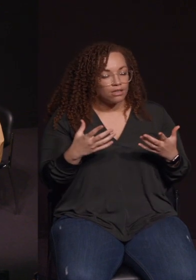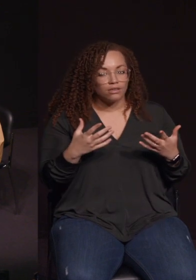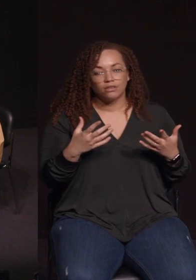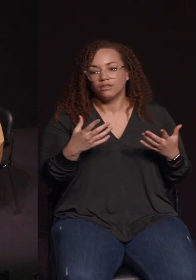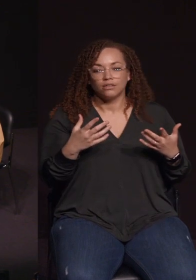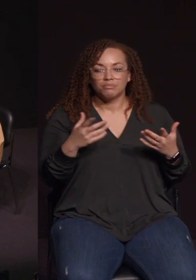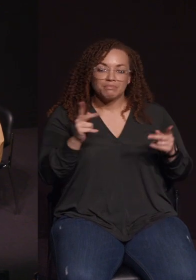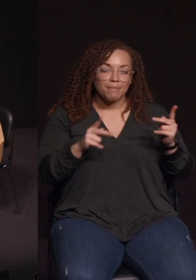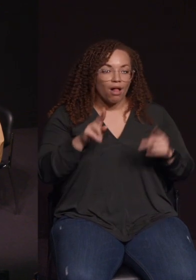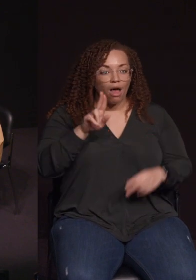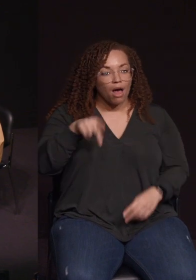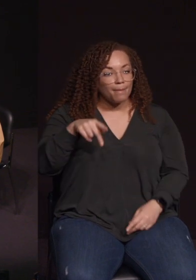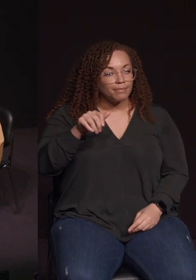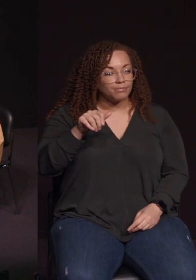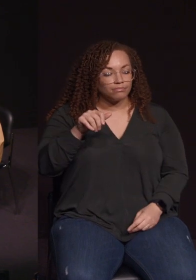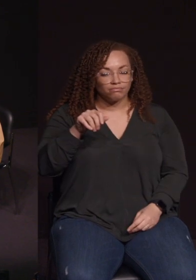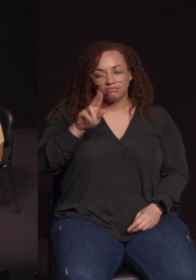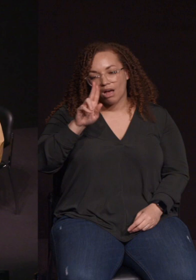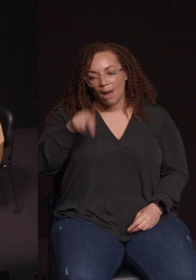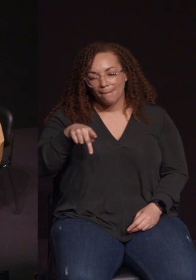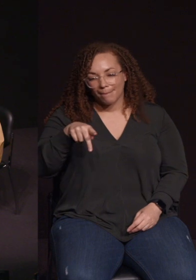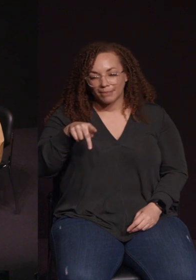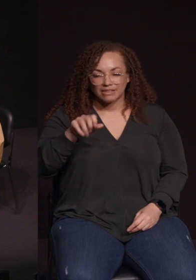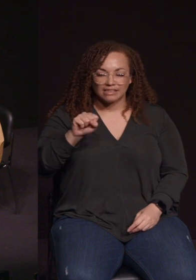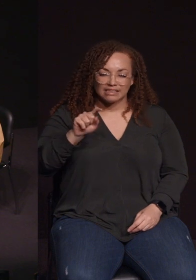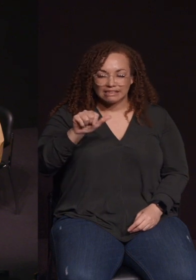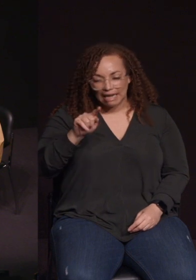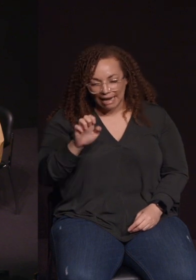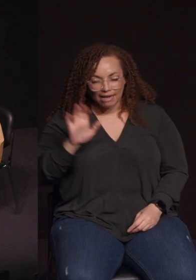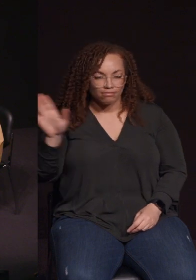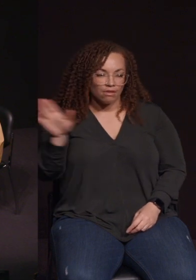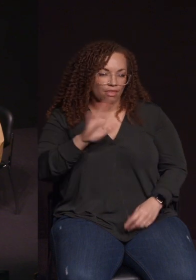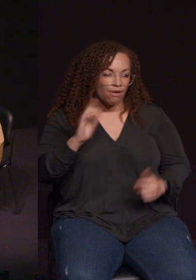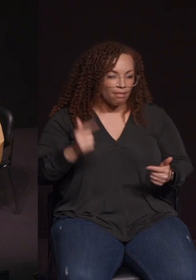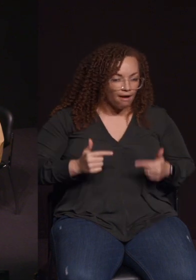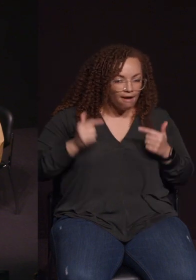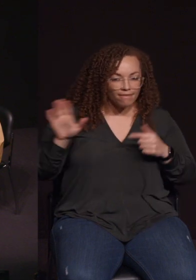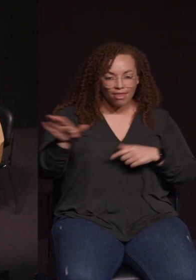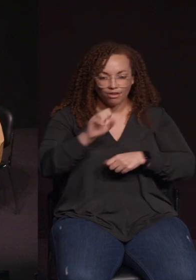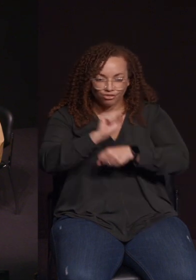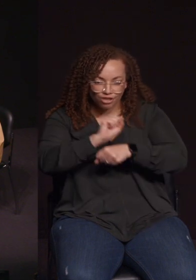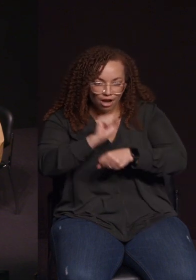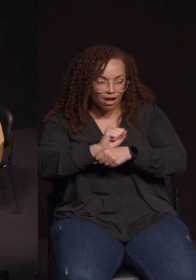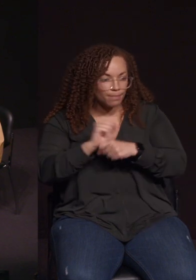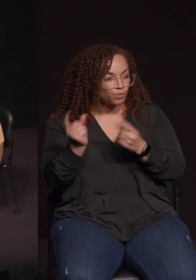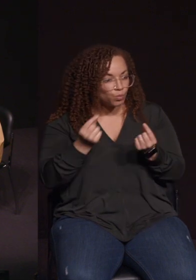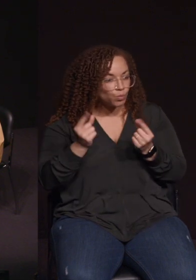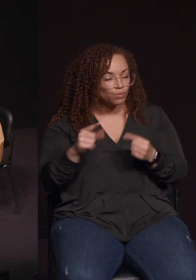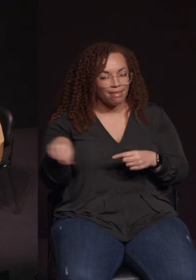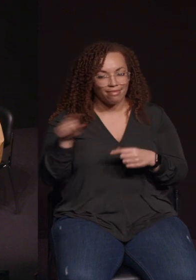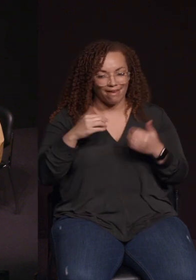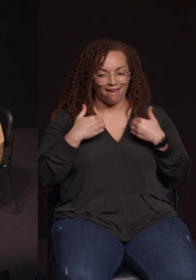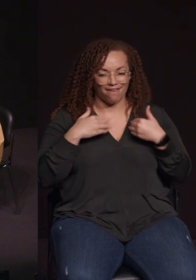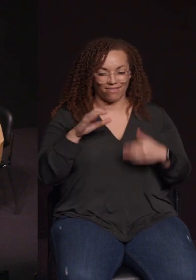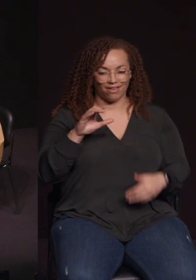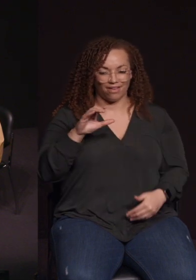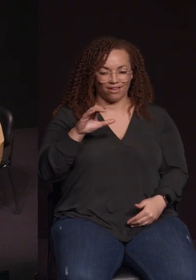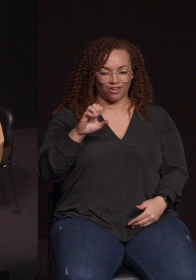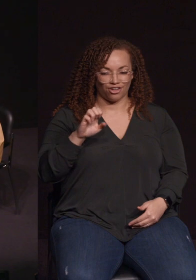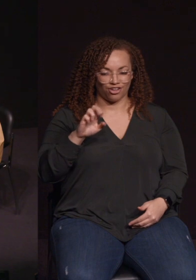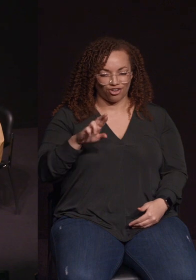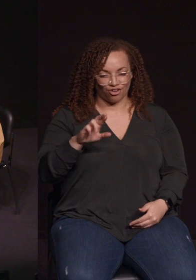jobs, the way they stayed, because they had to end up putting a curfew up there. And